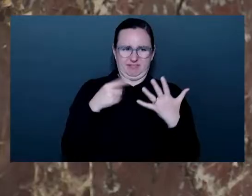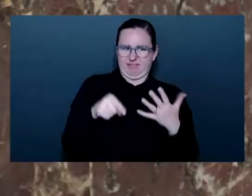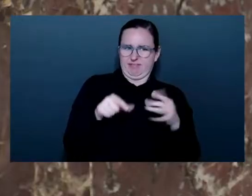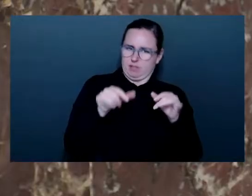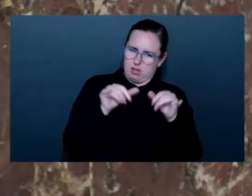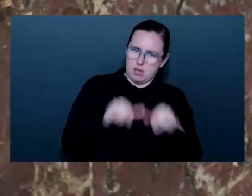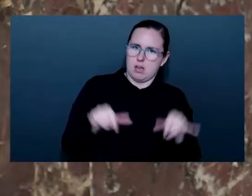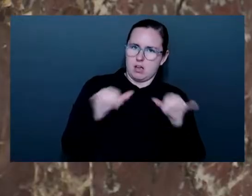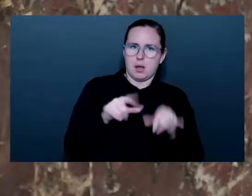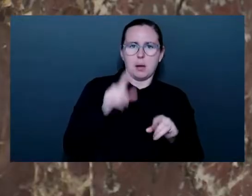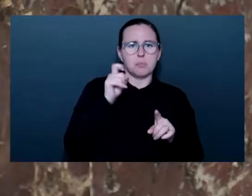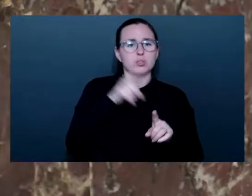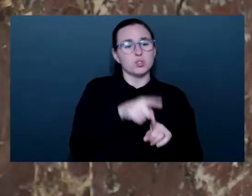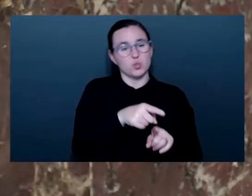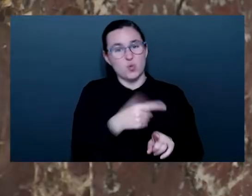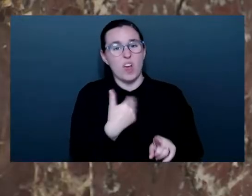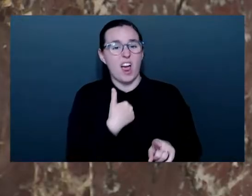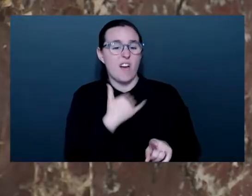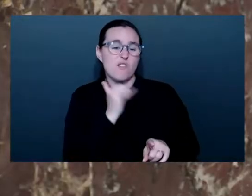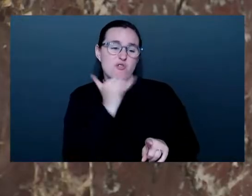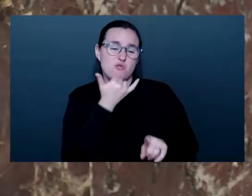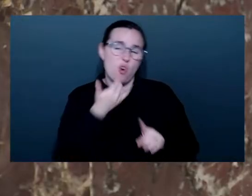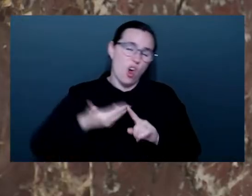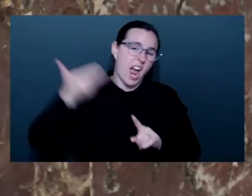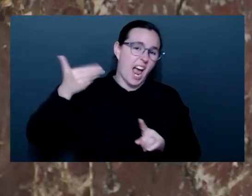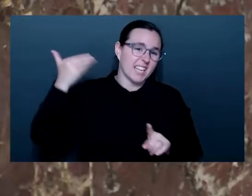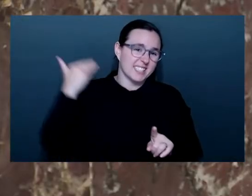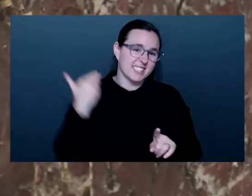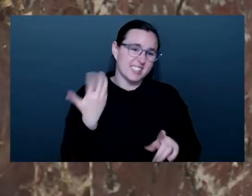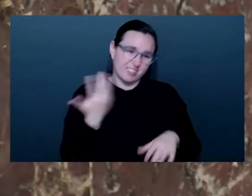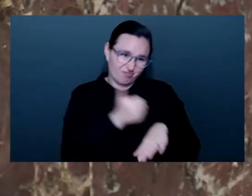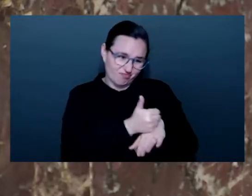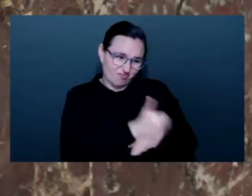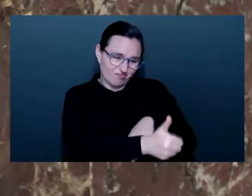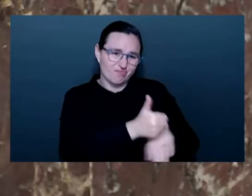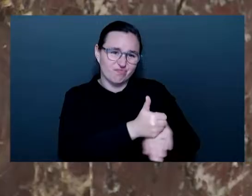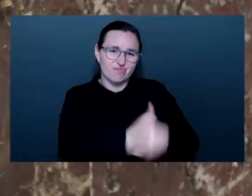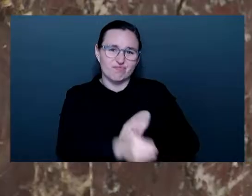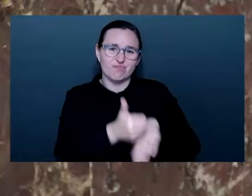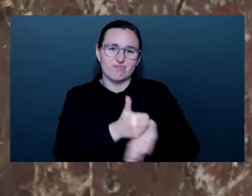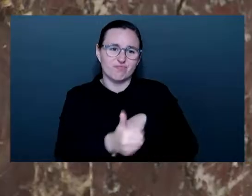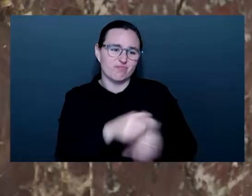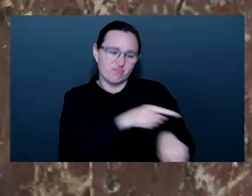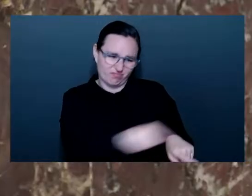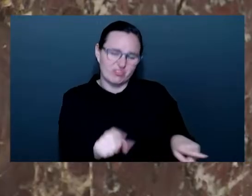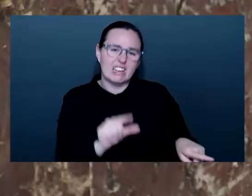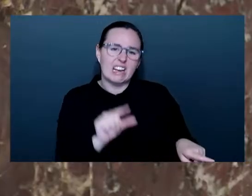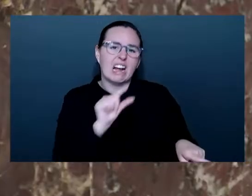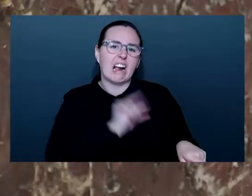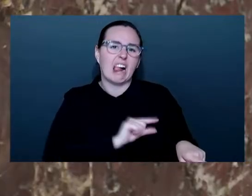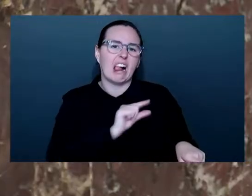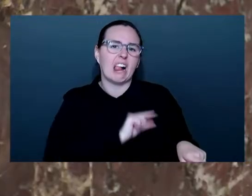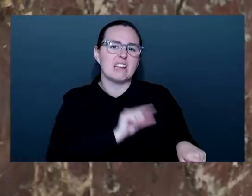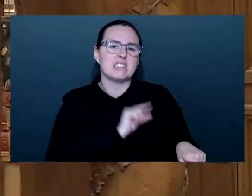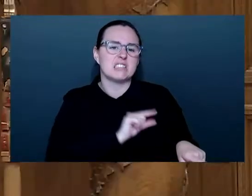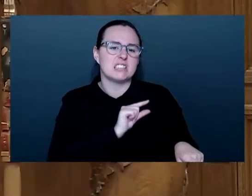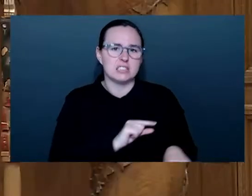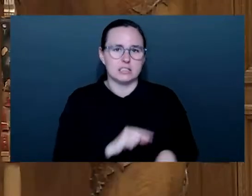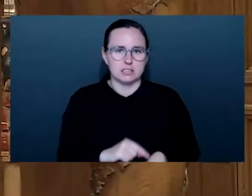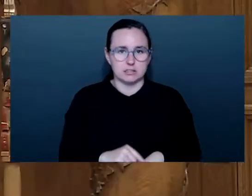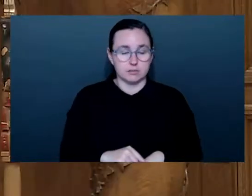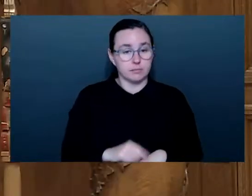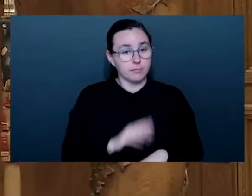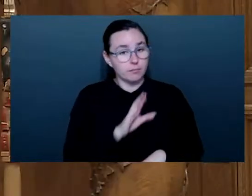impose false guilt for crimes they did not commit, and in many cases events which never even happened. This issue is